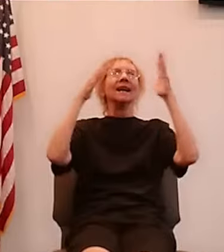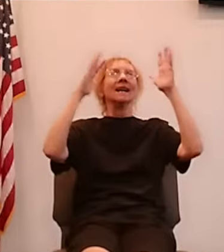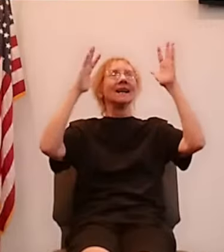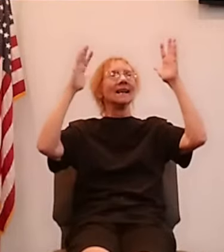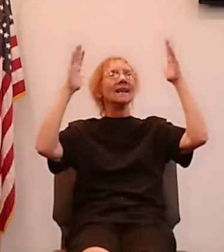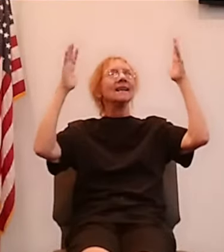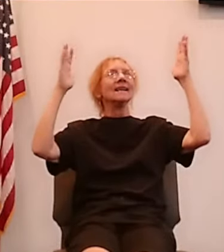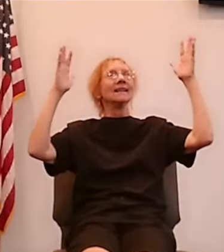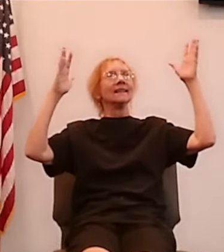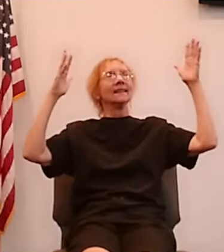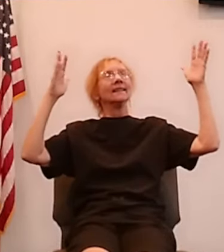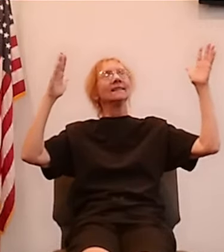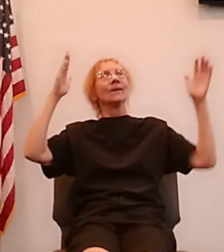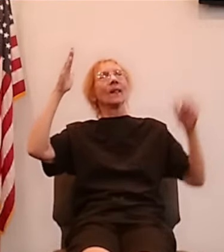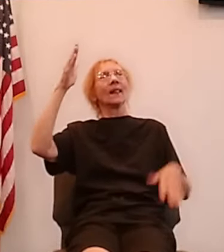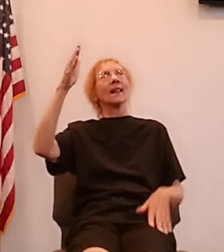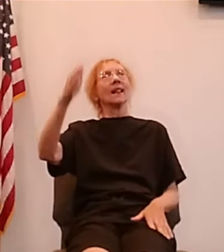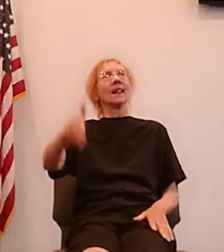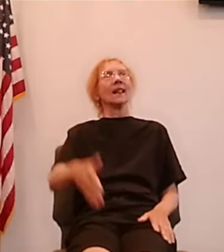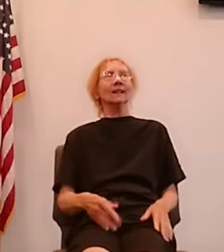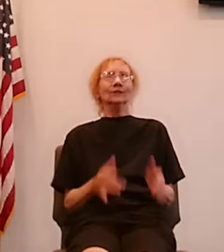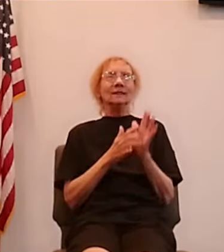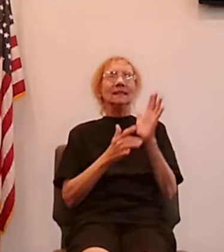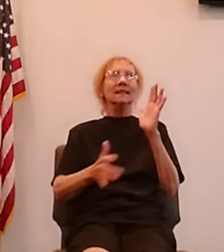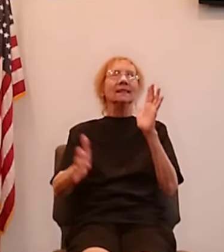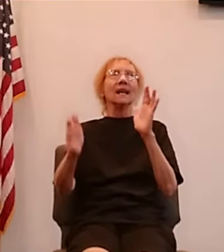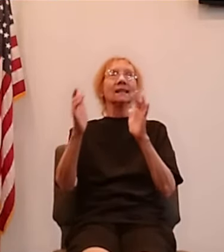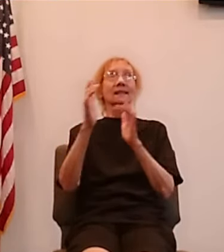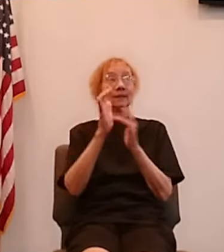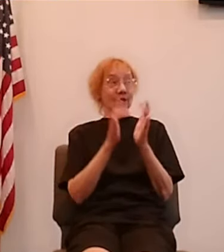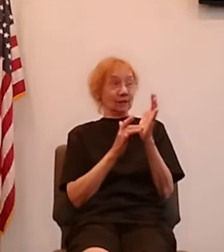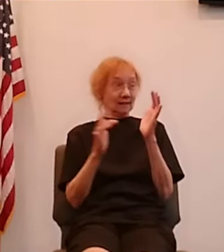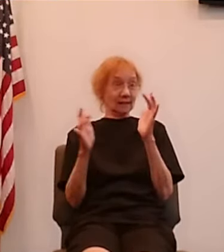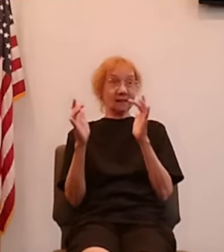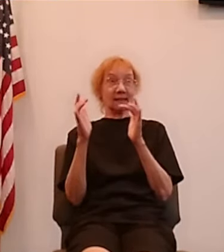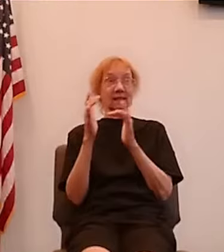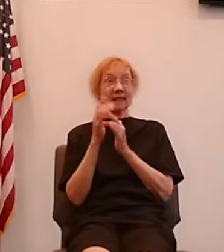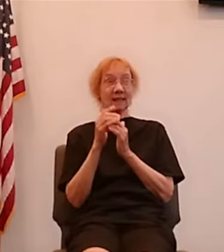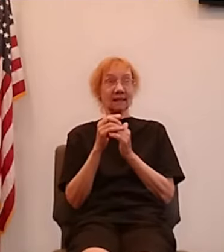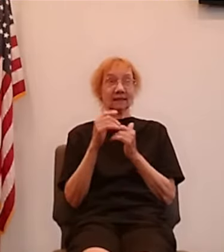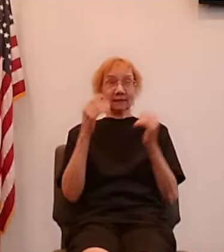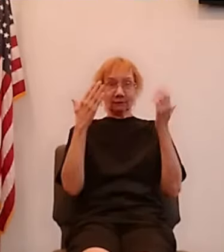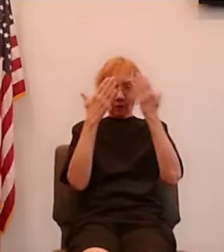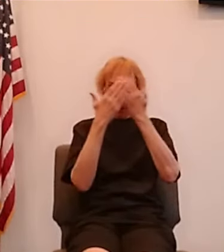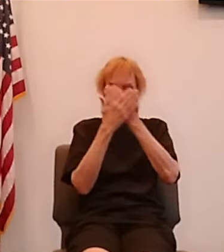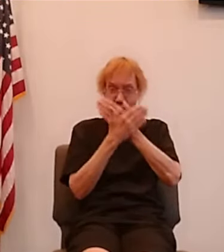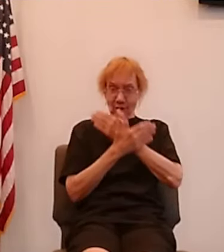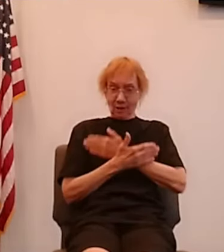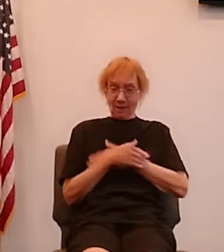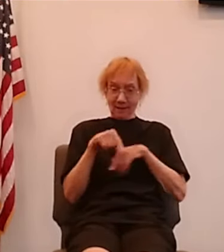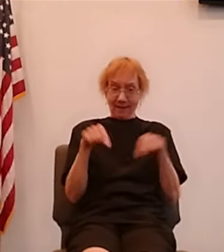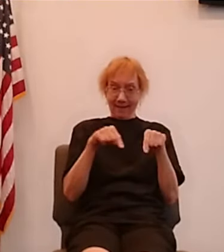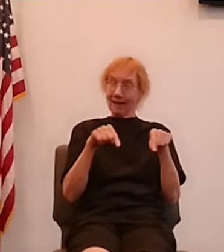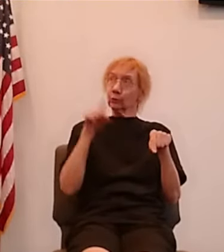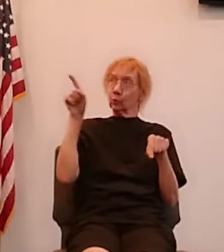will praise. Jesus, Jesus, you make the